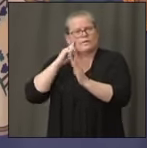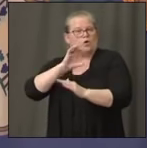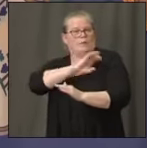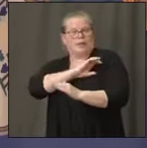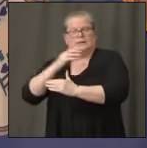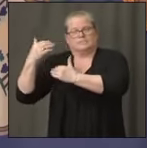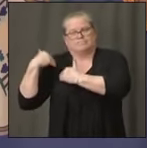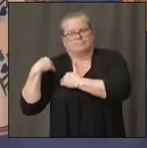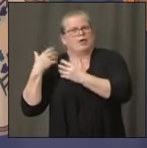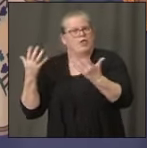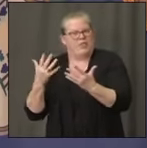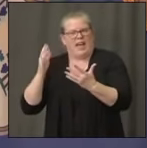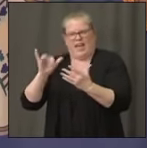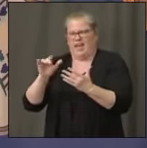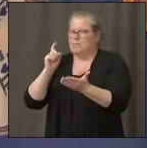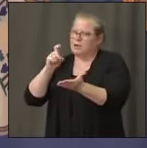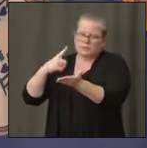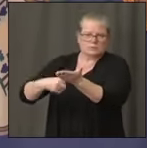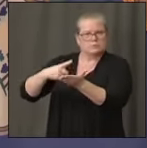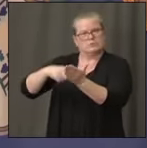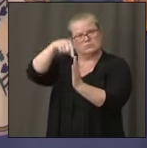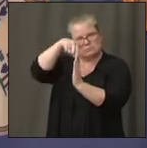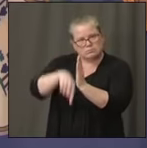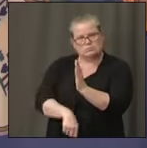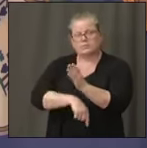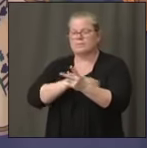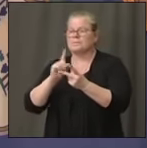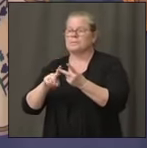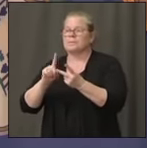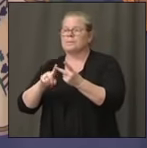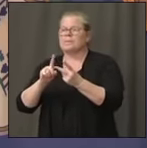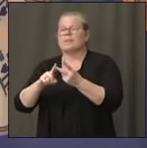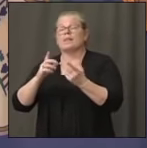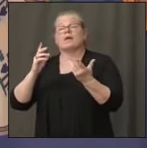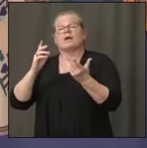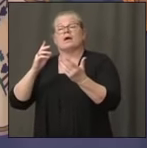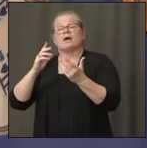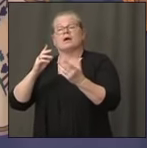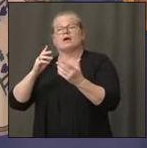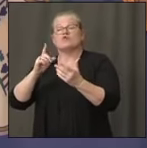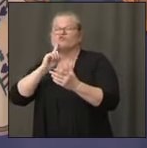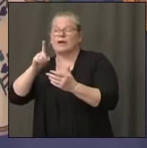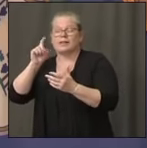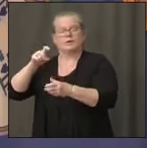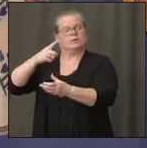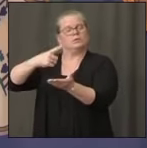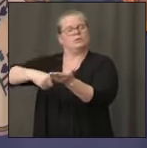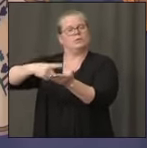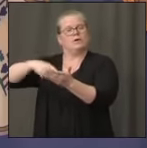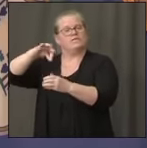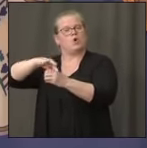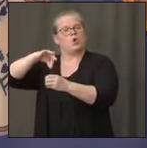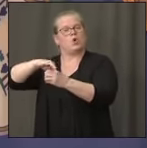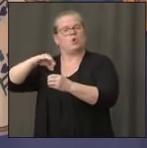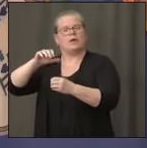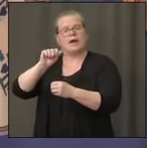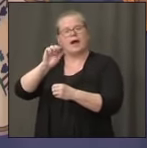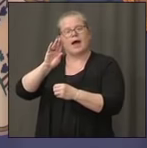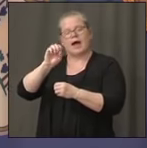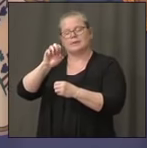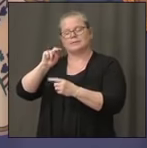We haven't spent quite as much time talking about making it easier to vote, absentee ballots, voting by mail. Again,